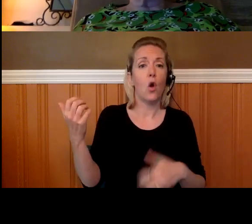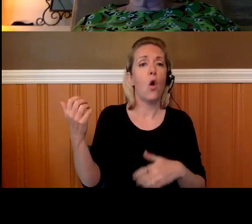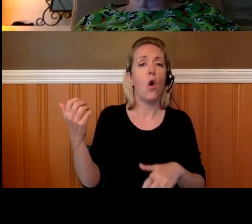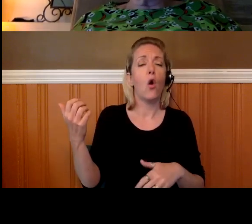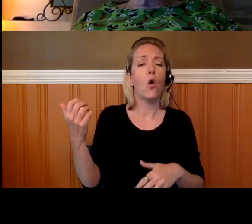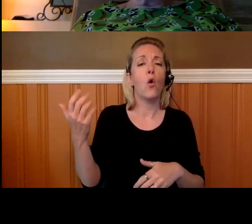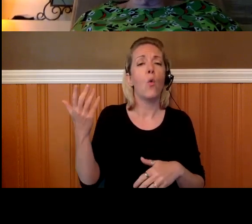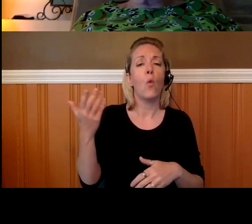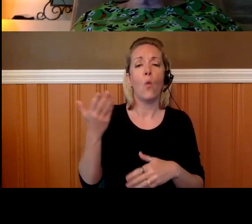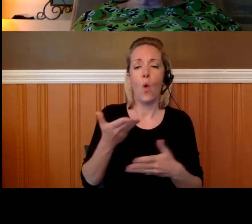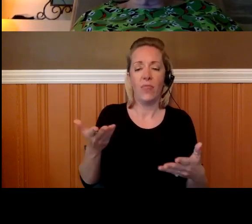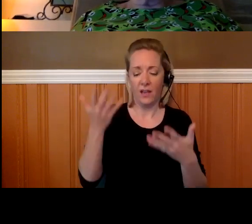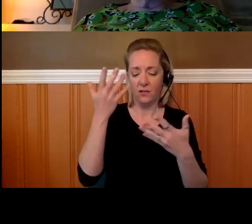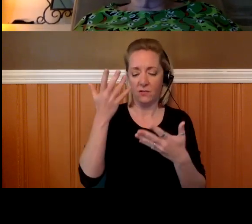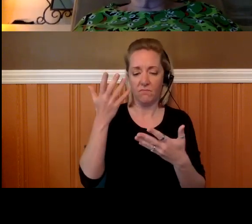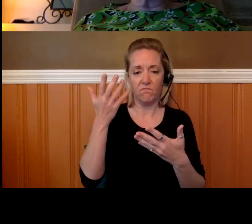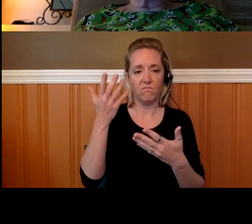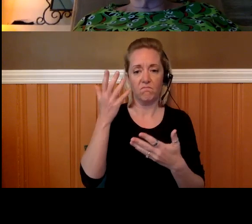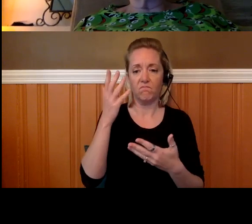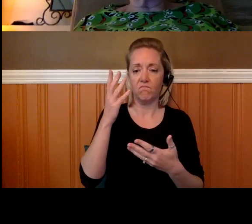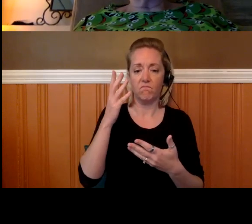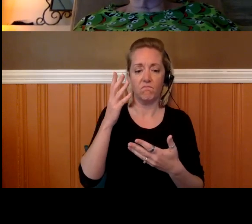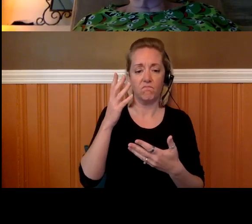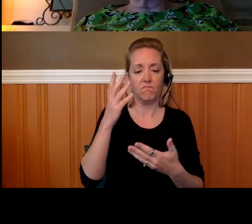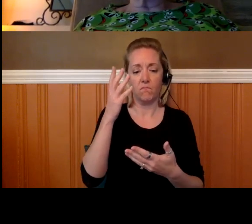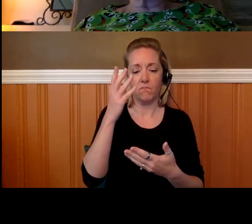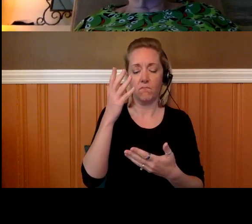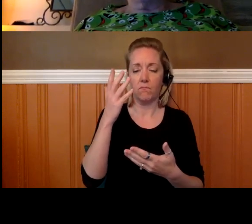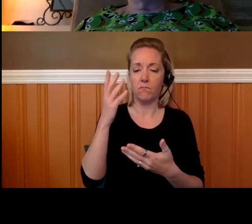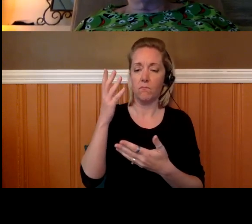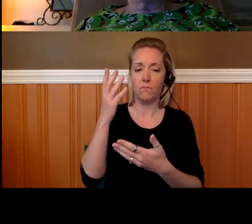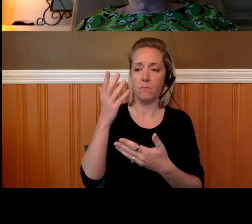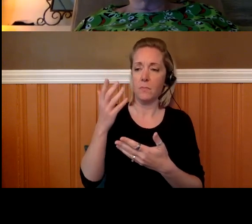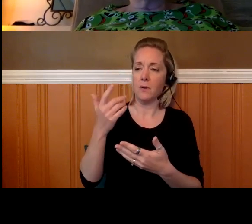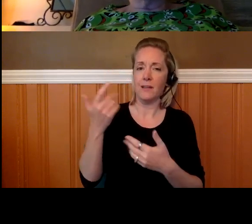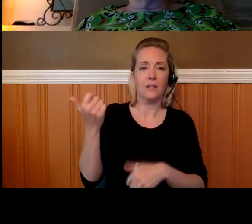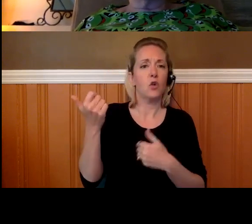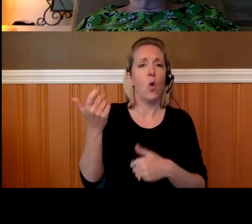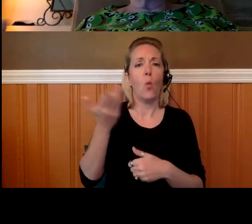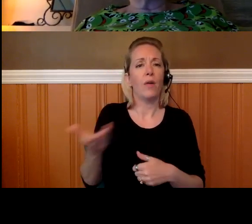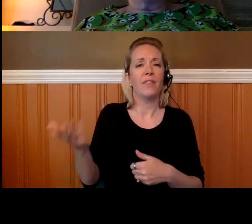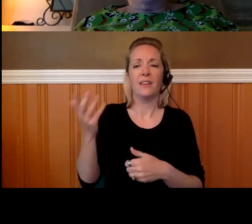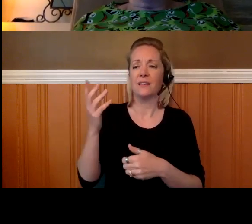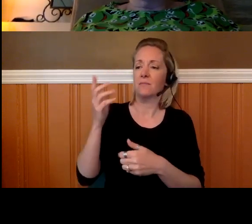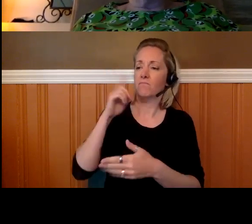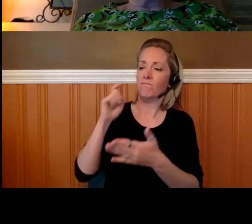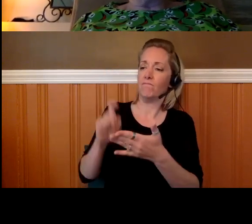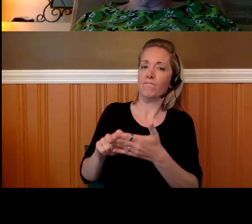Elizabeth has to know in order to know any representation of guitar?